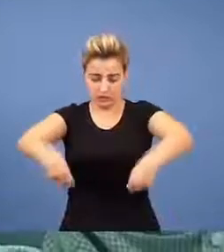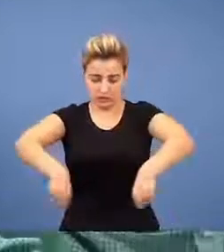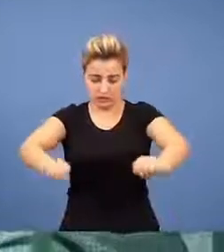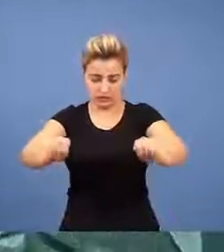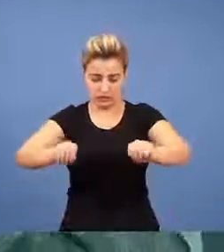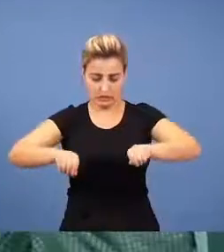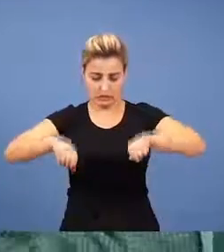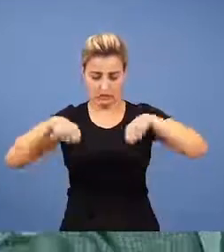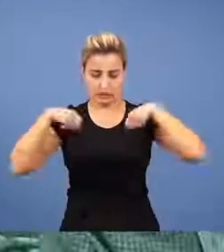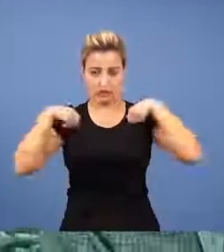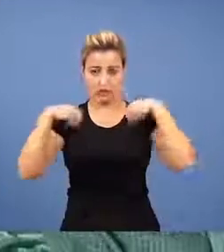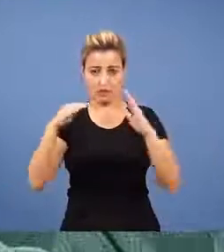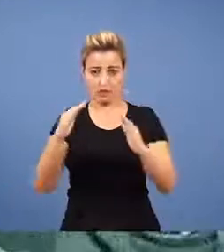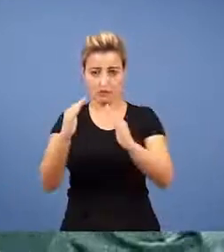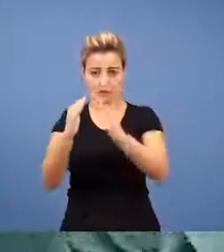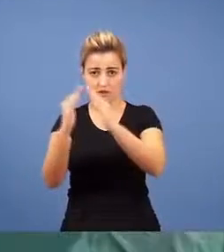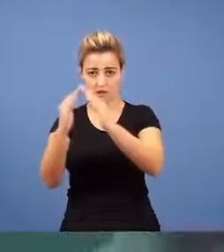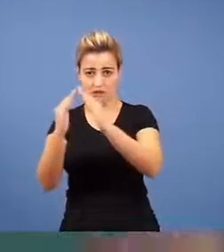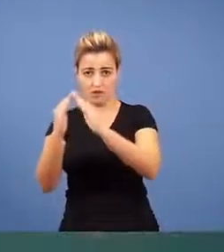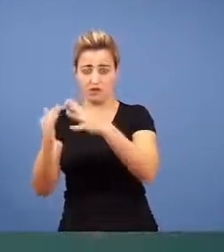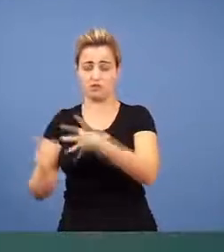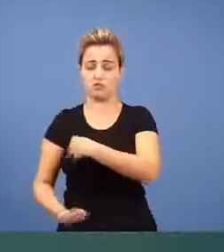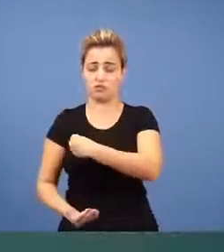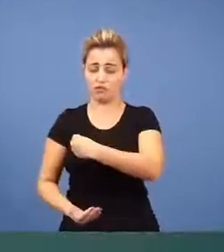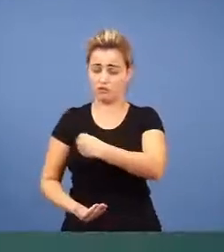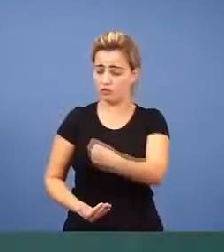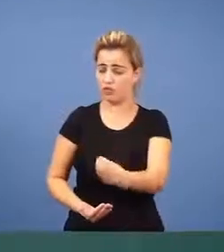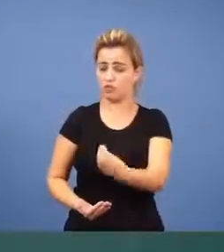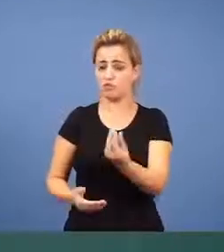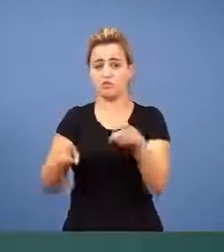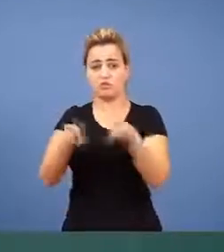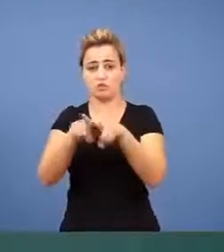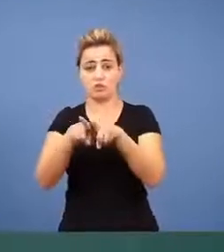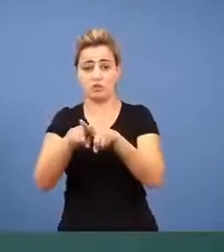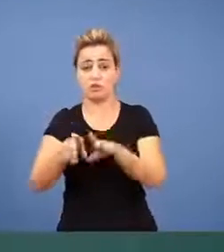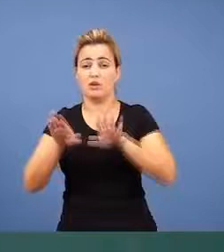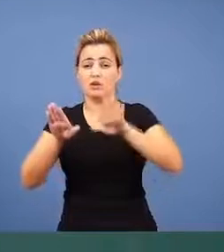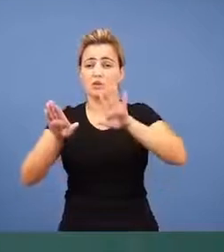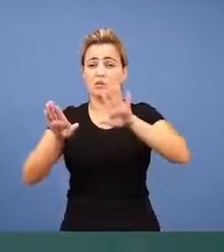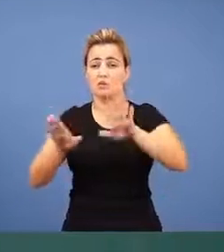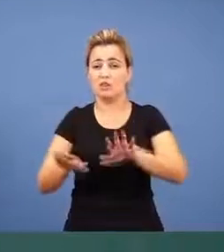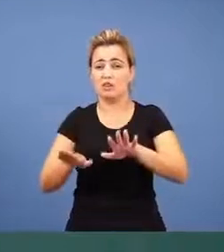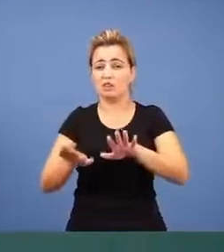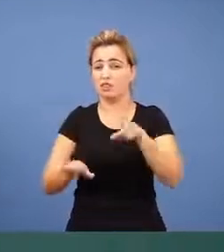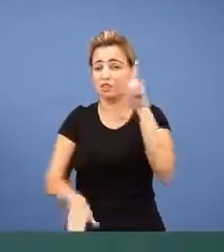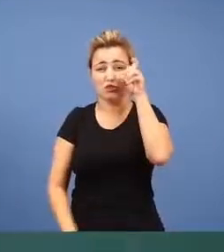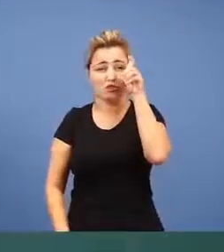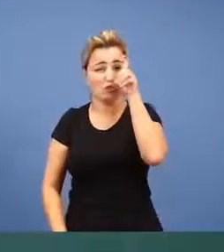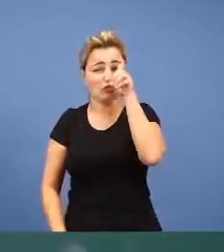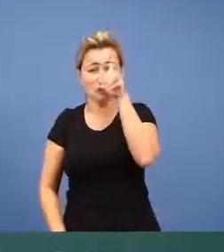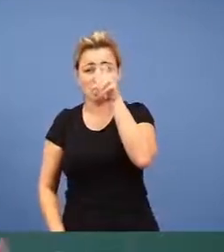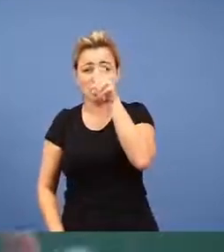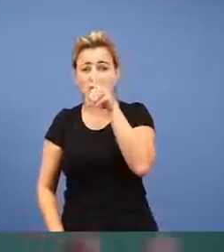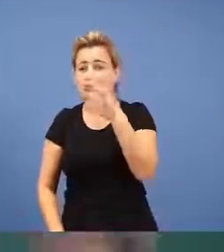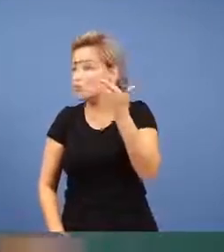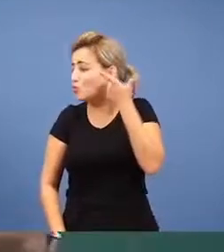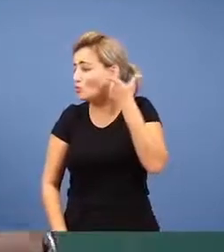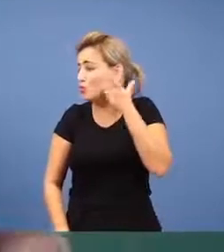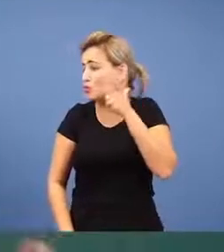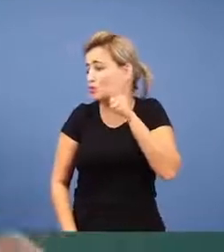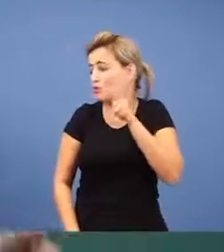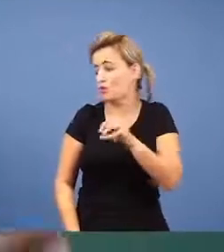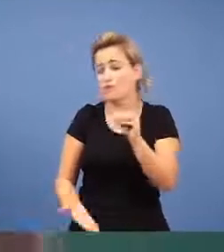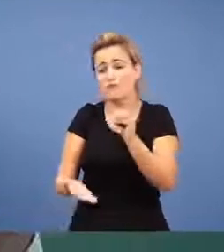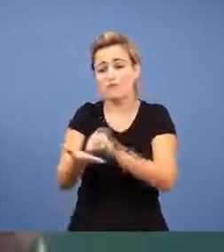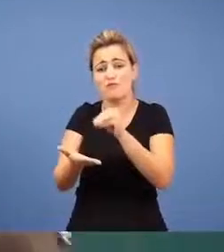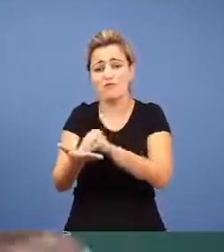brethren used to try to cover the homes and protect their homes and the children, but it was never